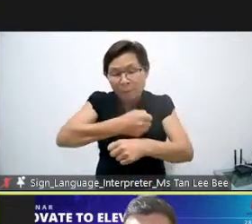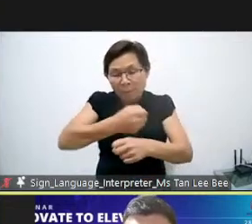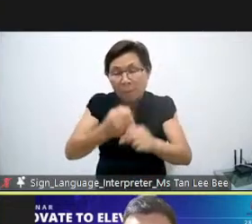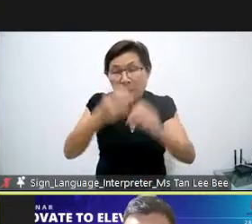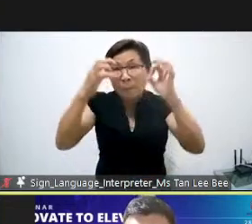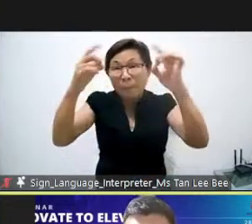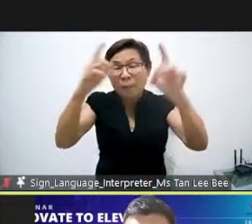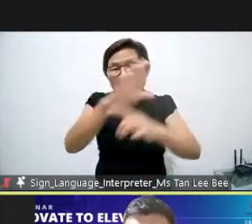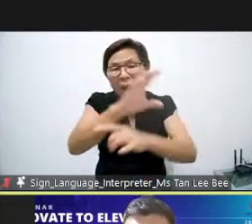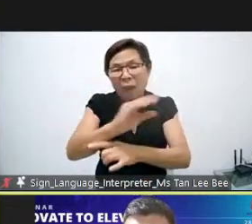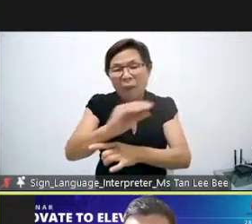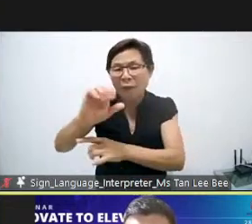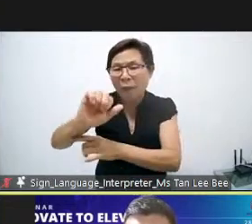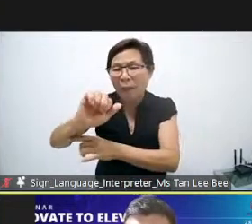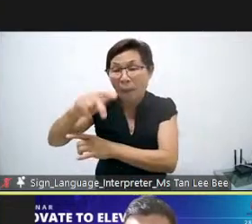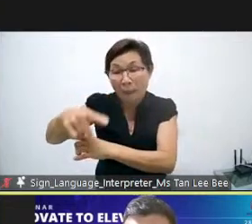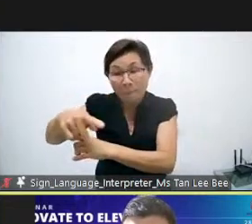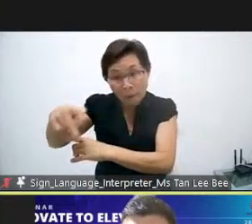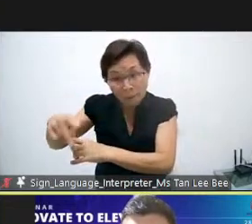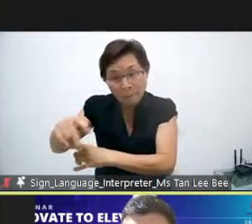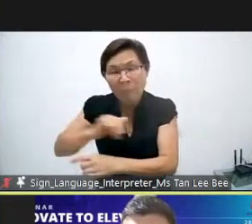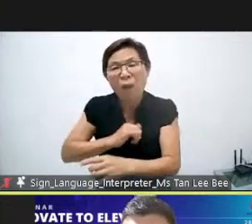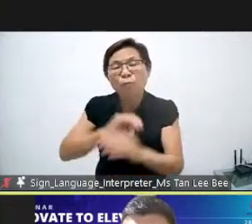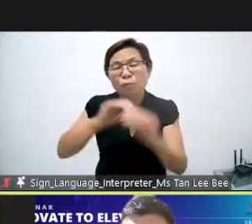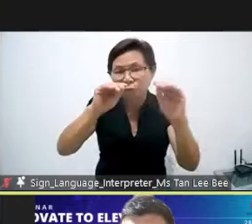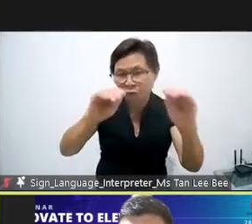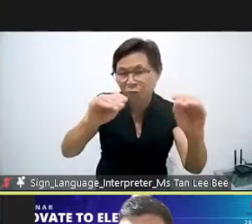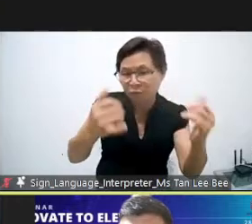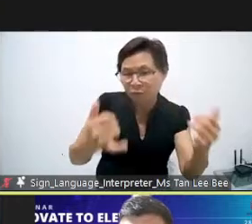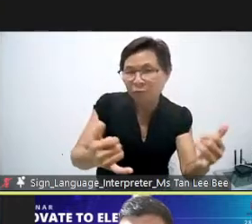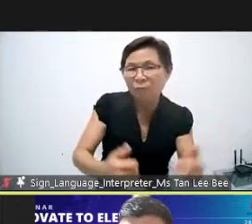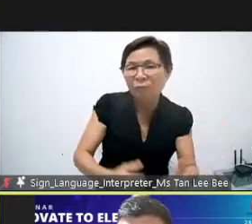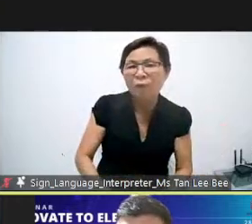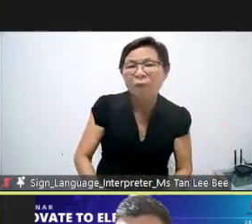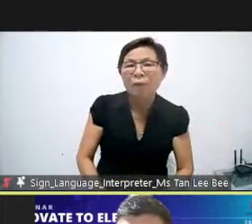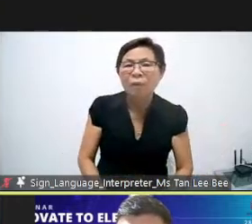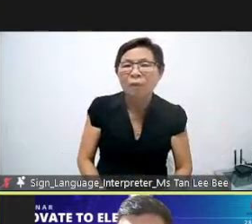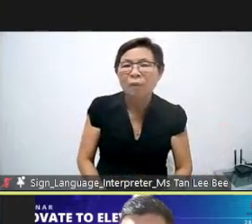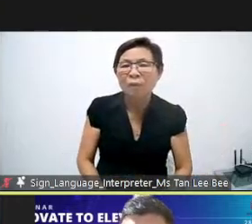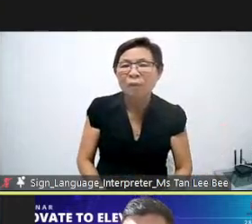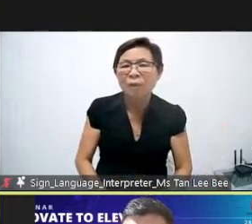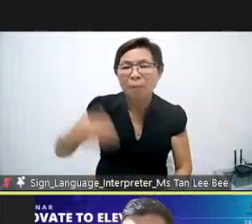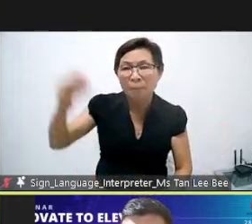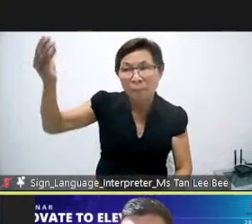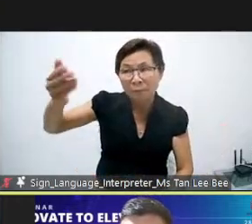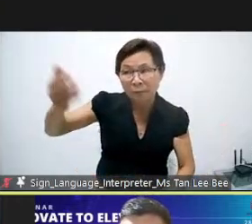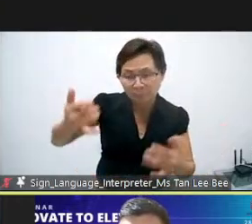educational application. So kindly press it and present it.